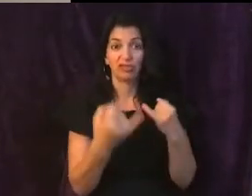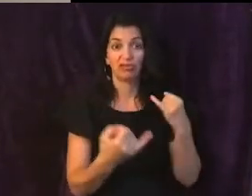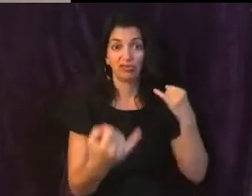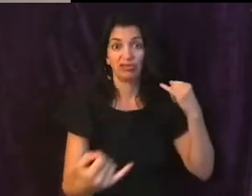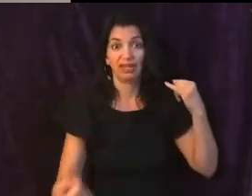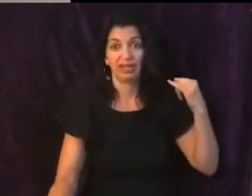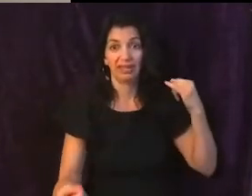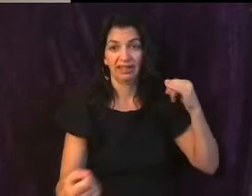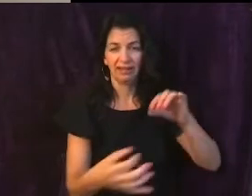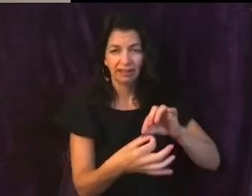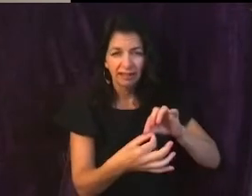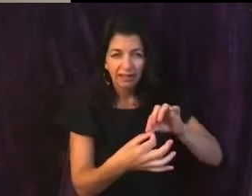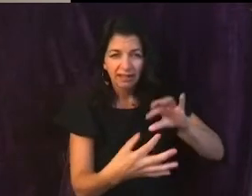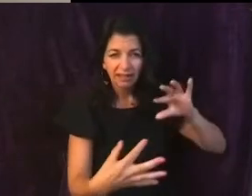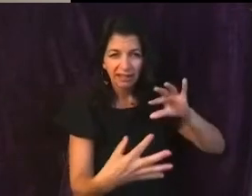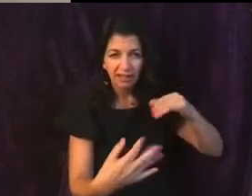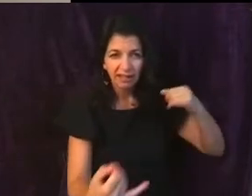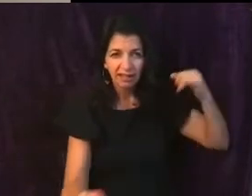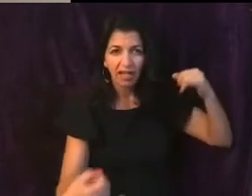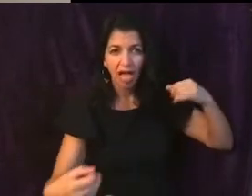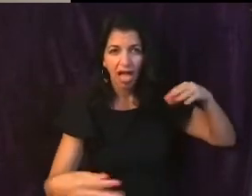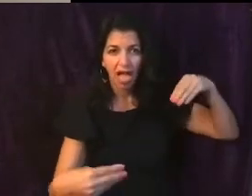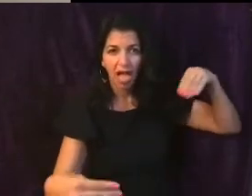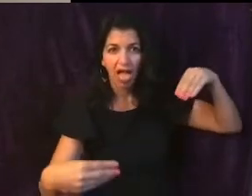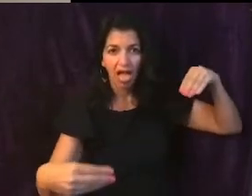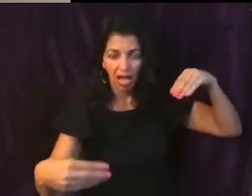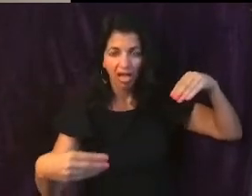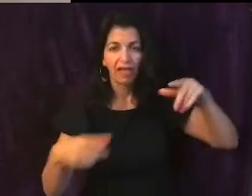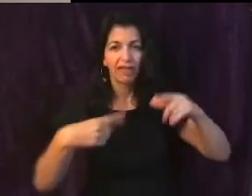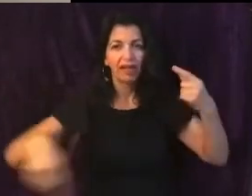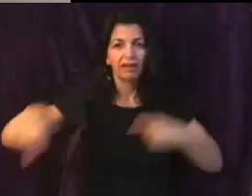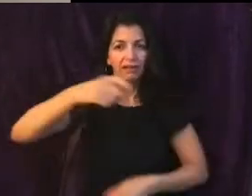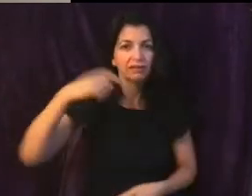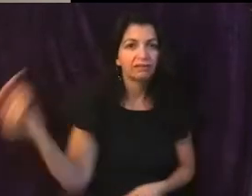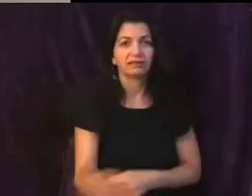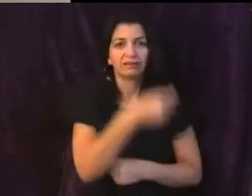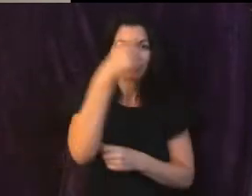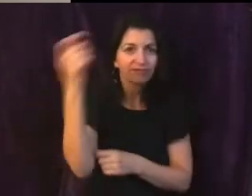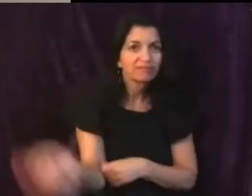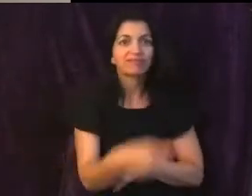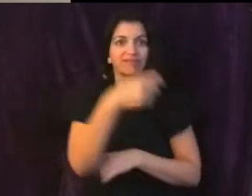that much, and then just spinning it around in a circle, like this.